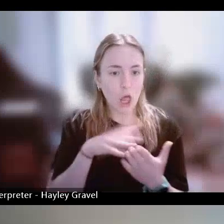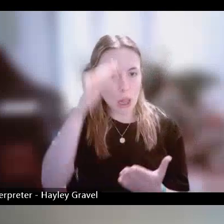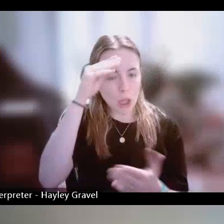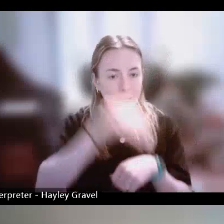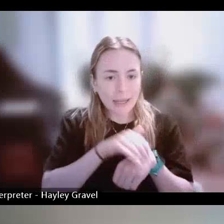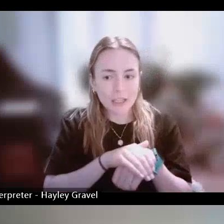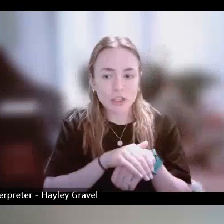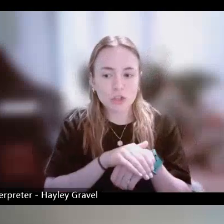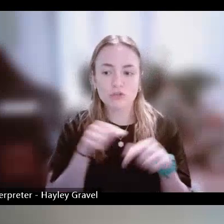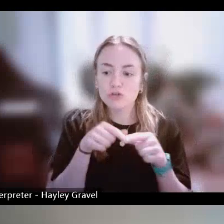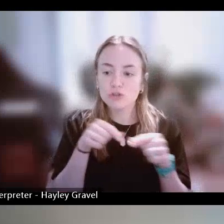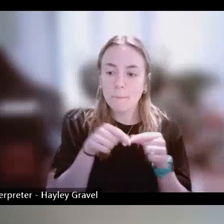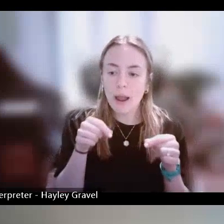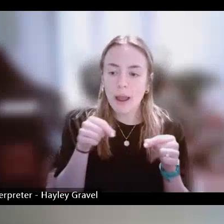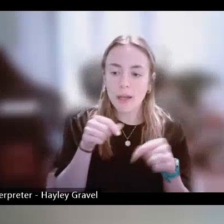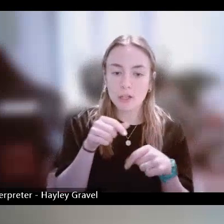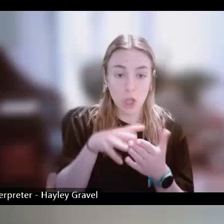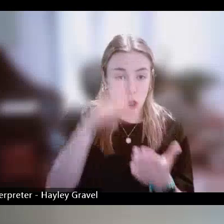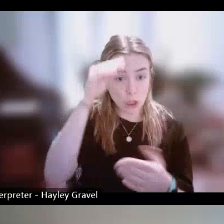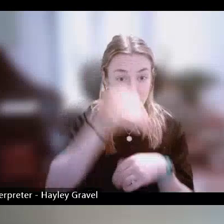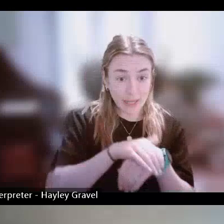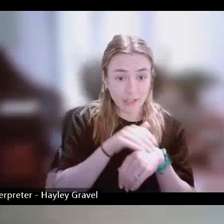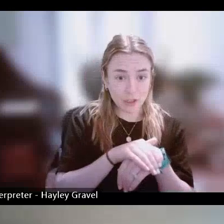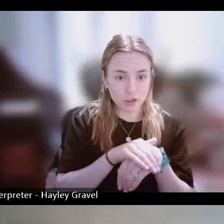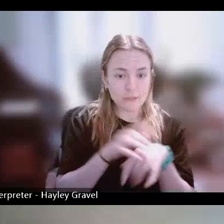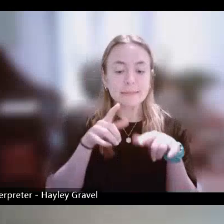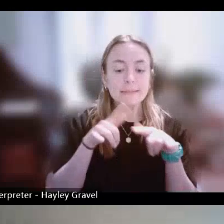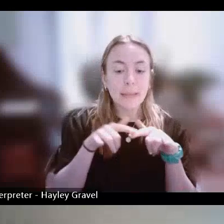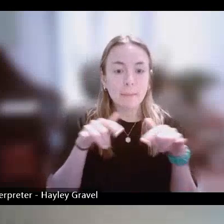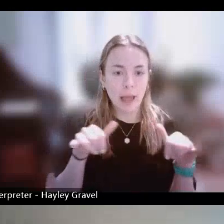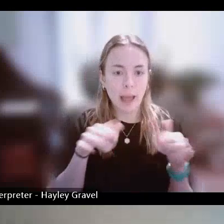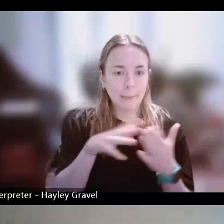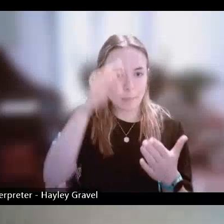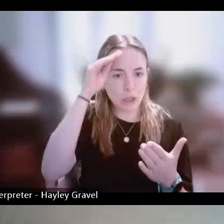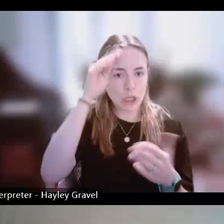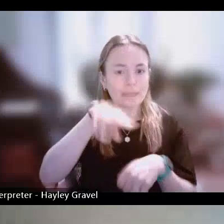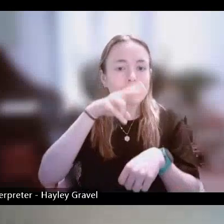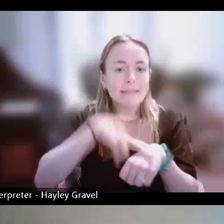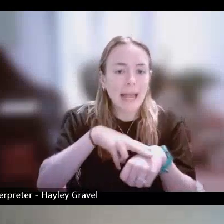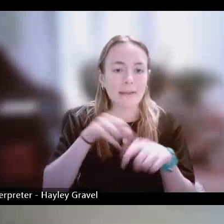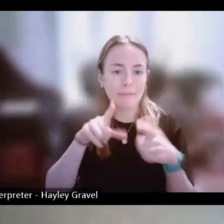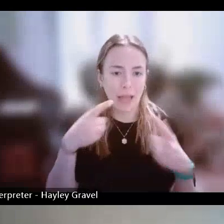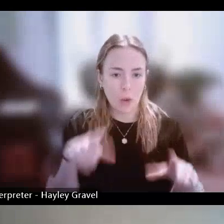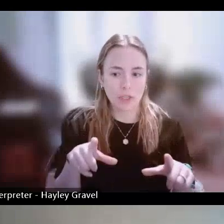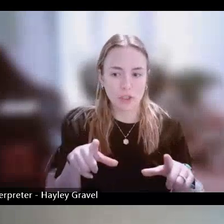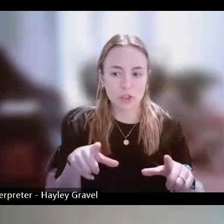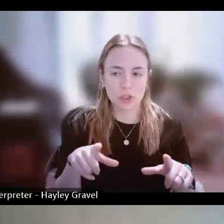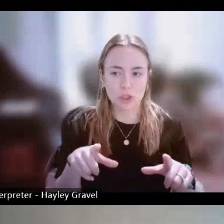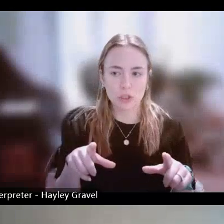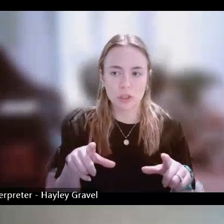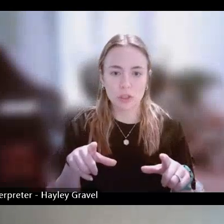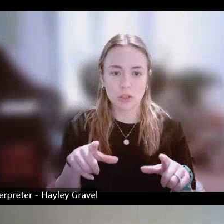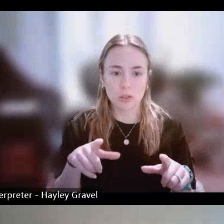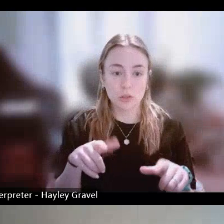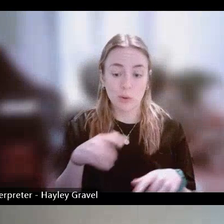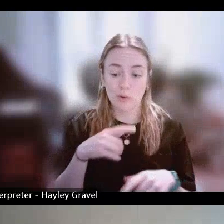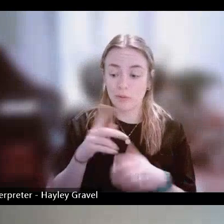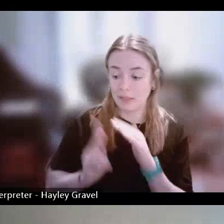learning English and their own language. So their level of language learning is already infused in their